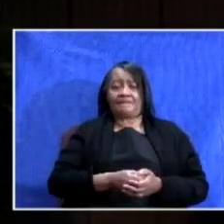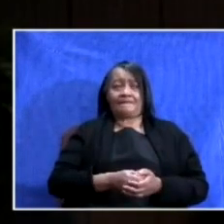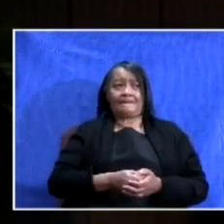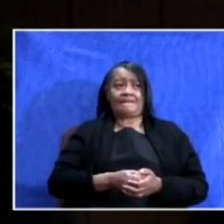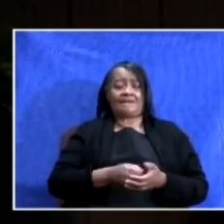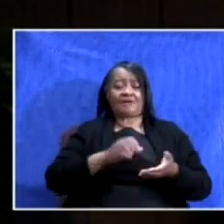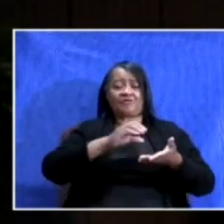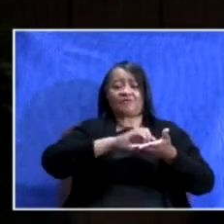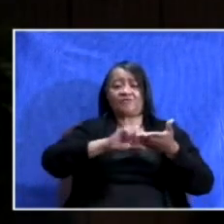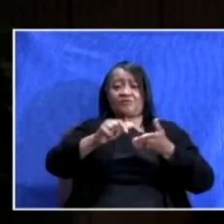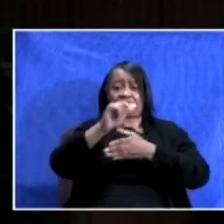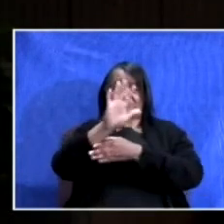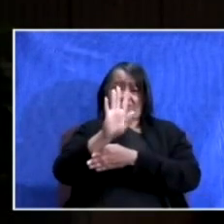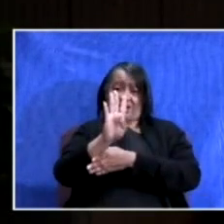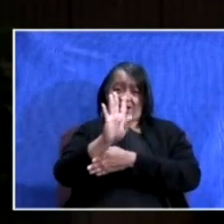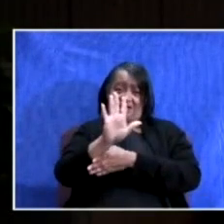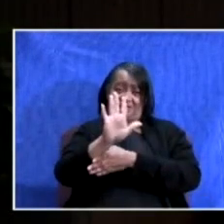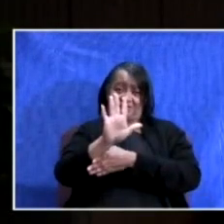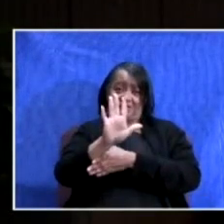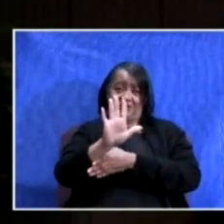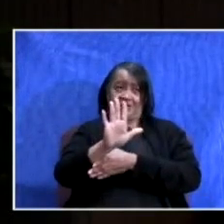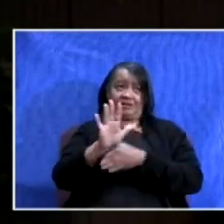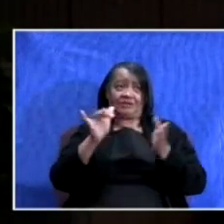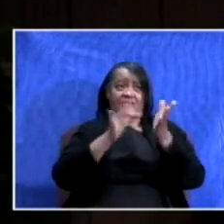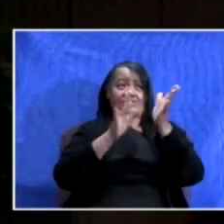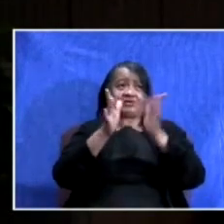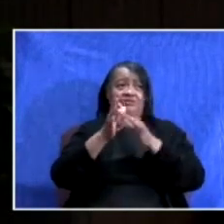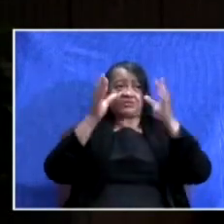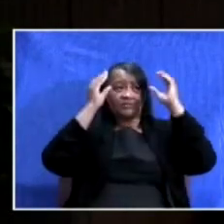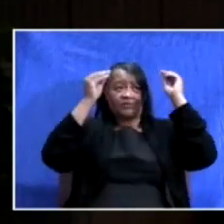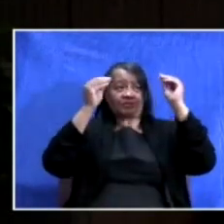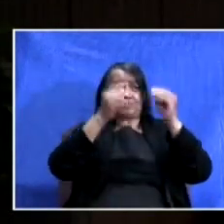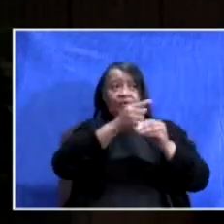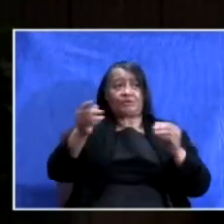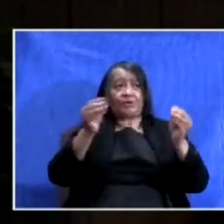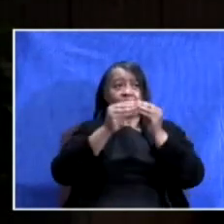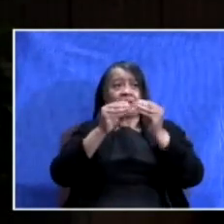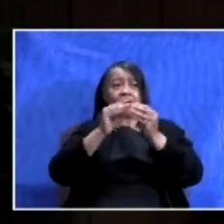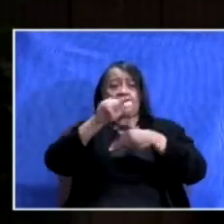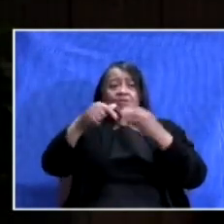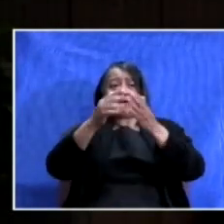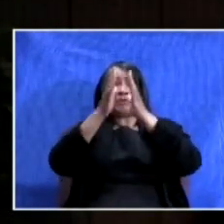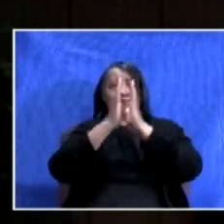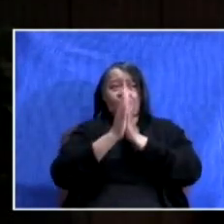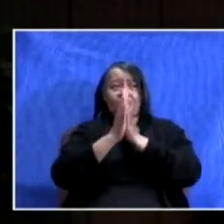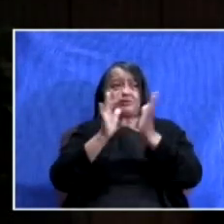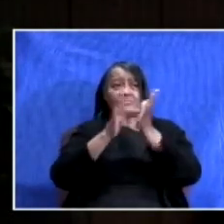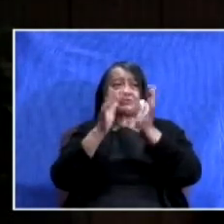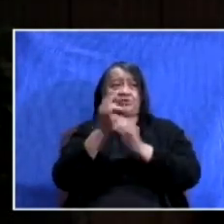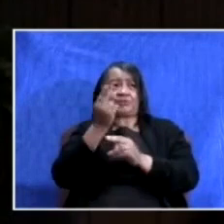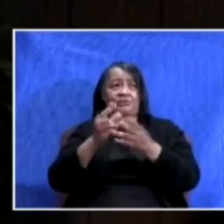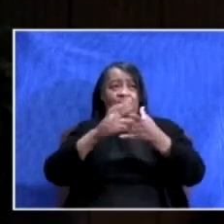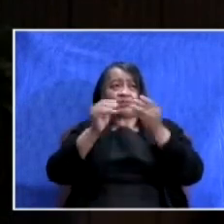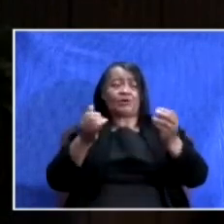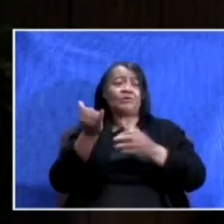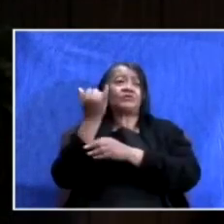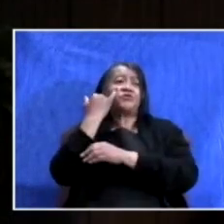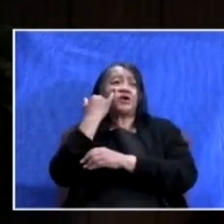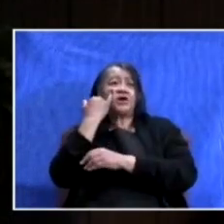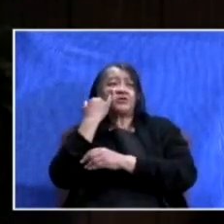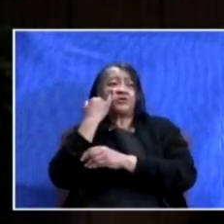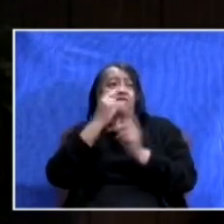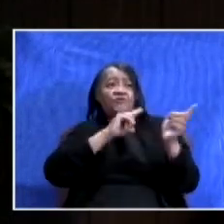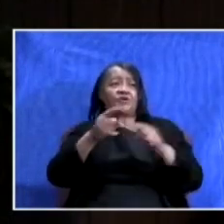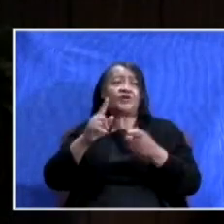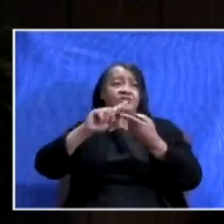beginning with verse 5. Then Jesus, teaching them more about prayer, he used this story. Suppose you